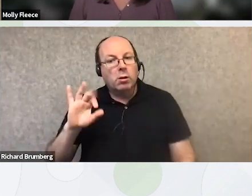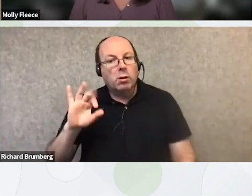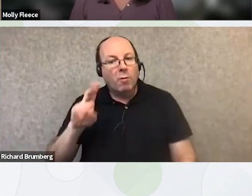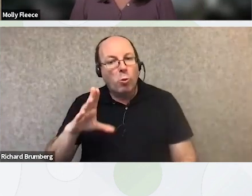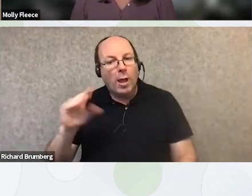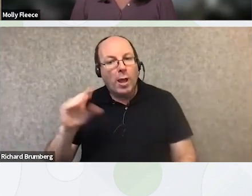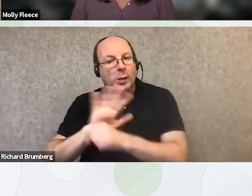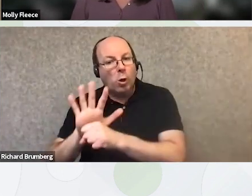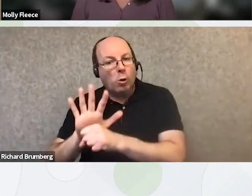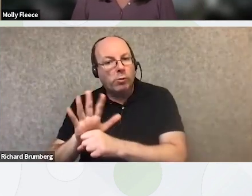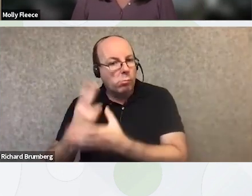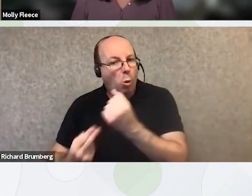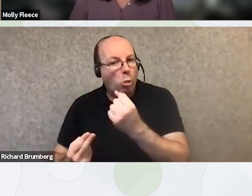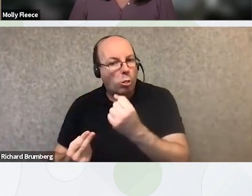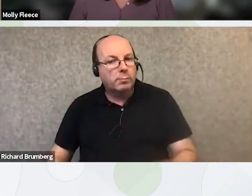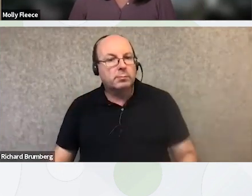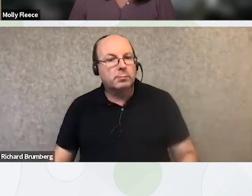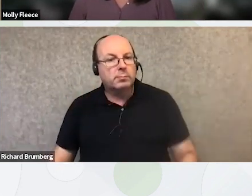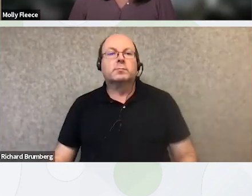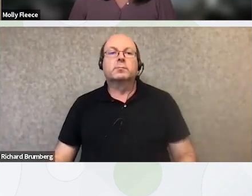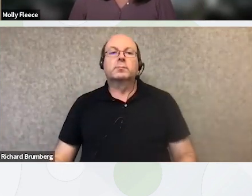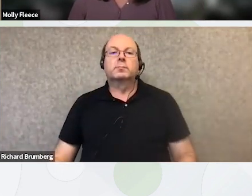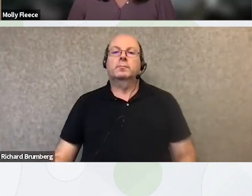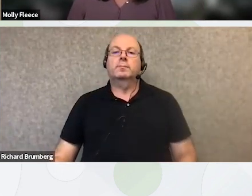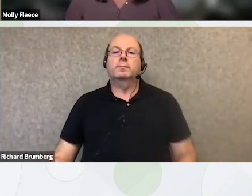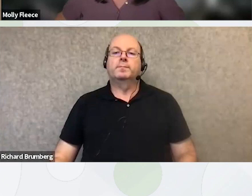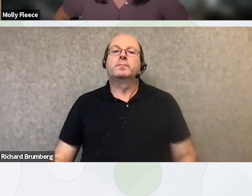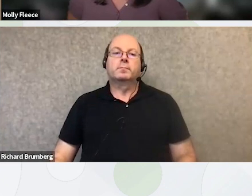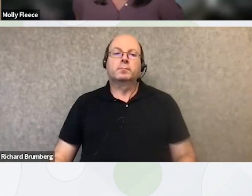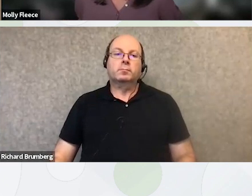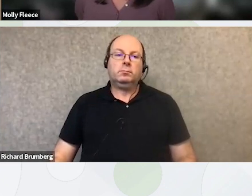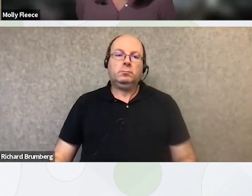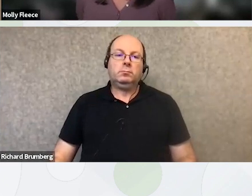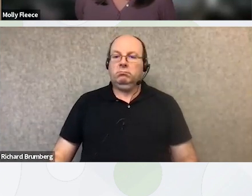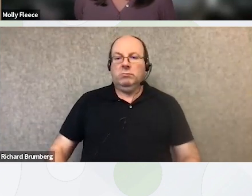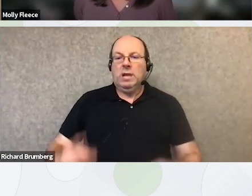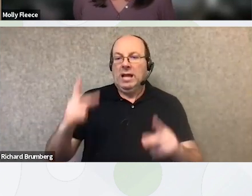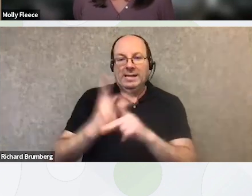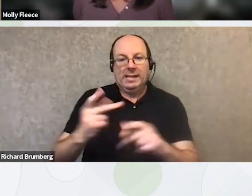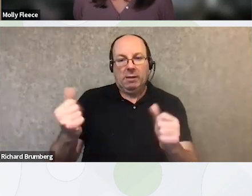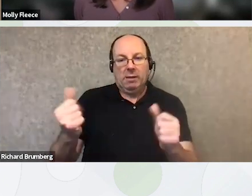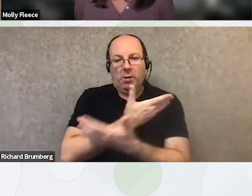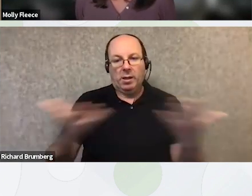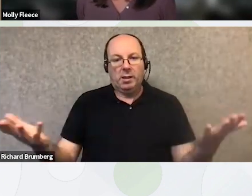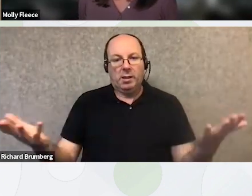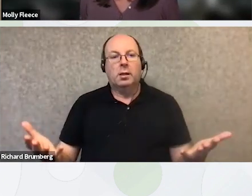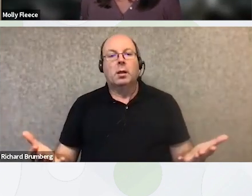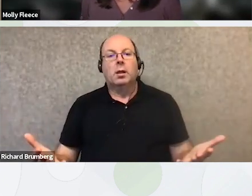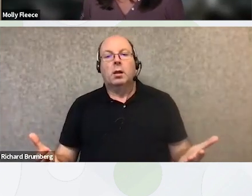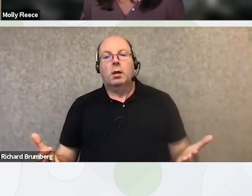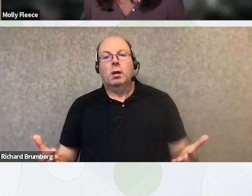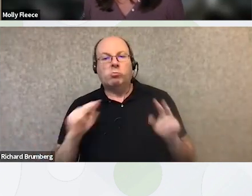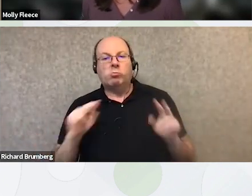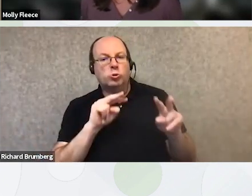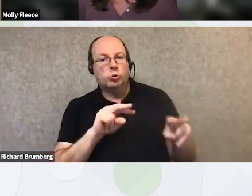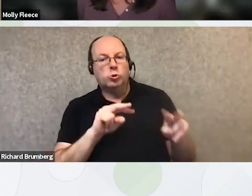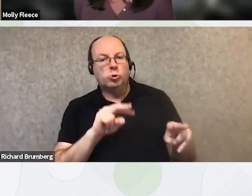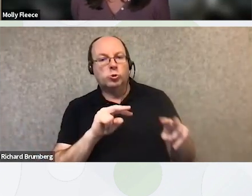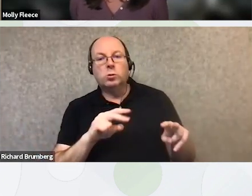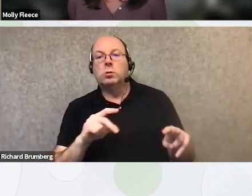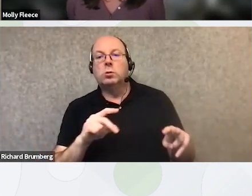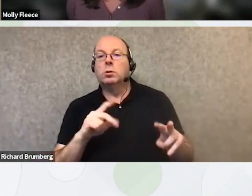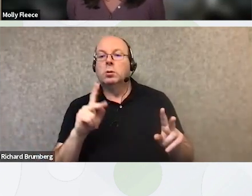way you cover all of your bases, and then increase your active surveillance, not only for the residents in the facility,